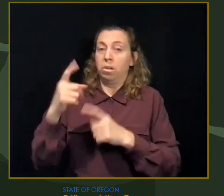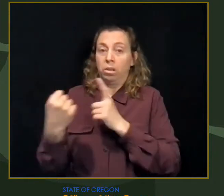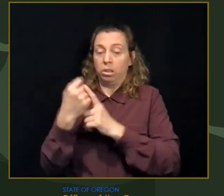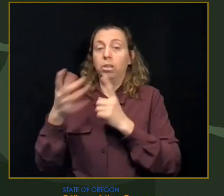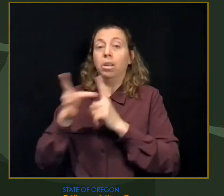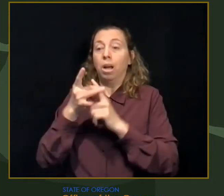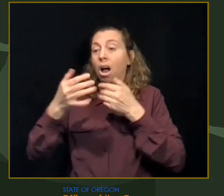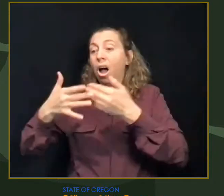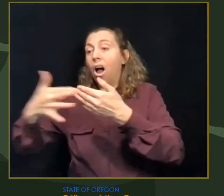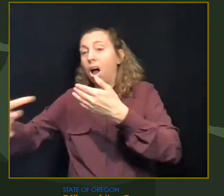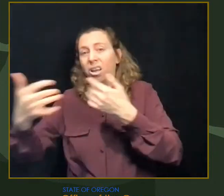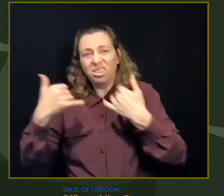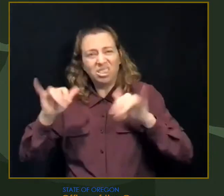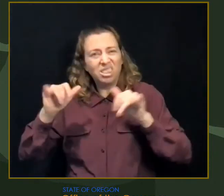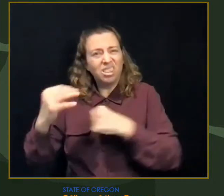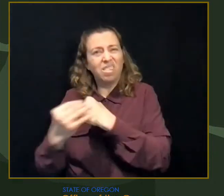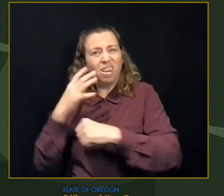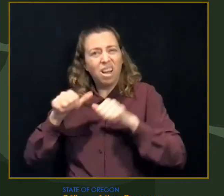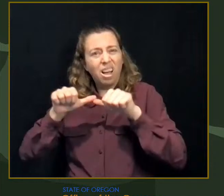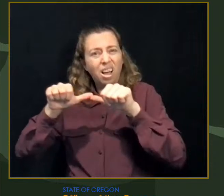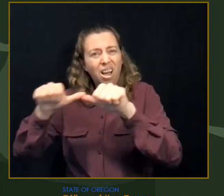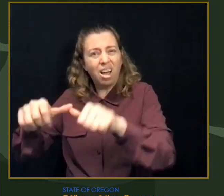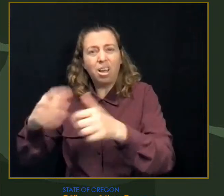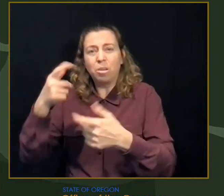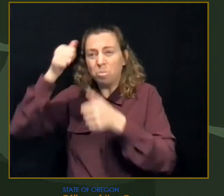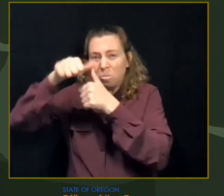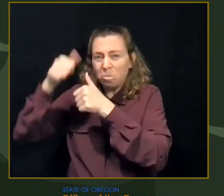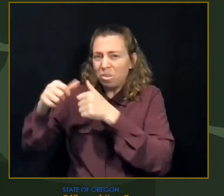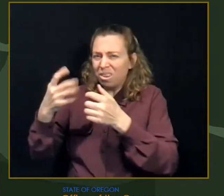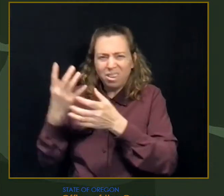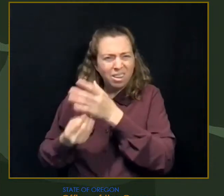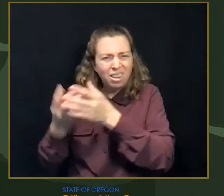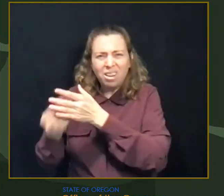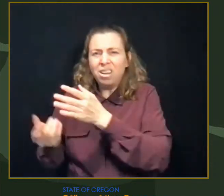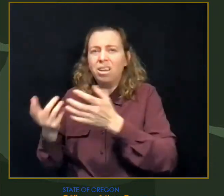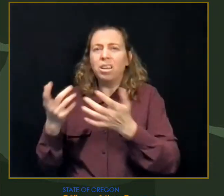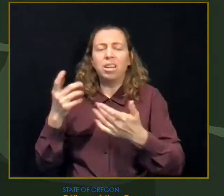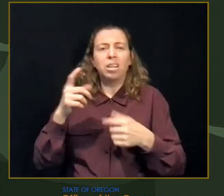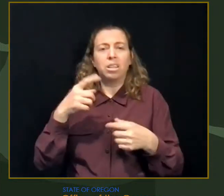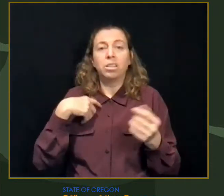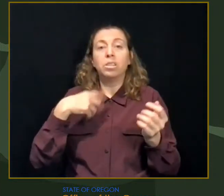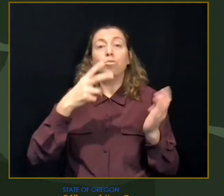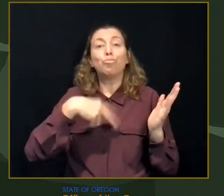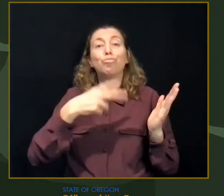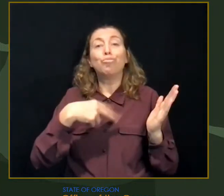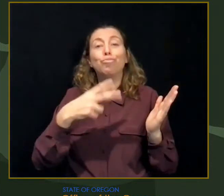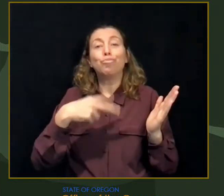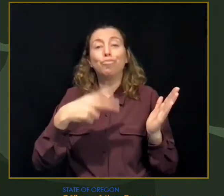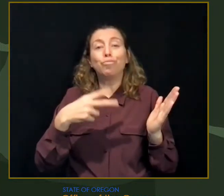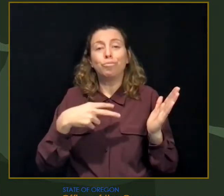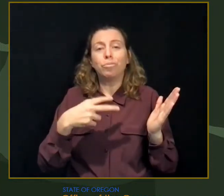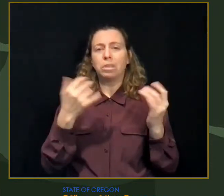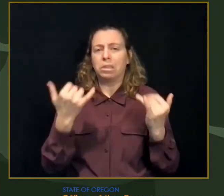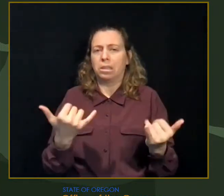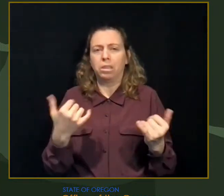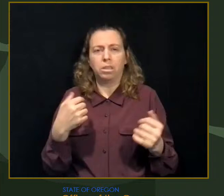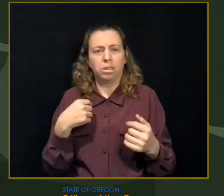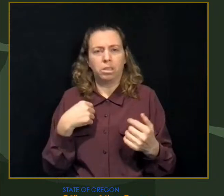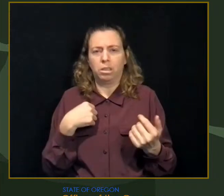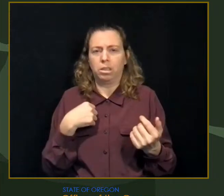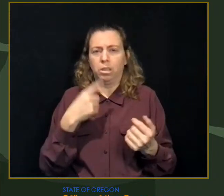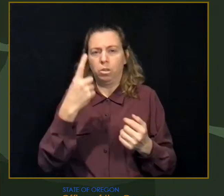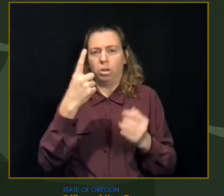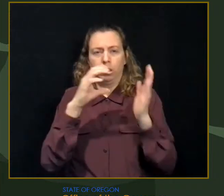pre-COVID. Before COVID, I used to read all the time. Now I can't even read a simple paragraph without getting tired and